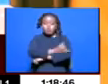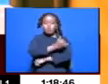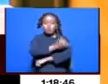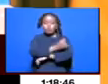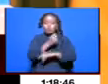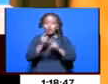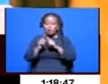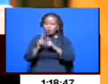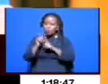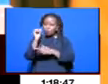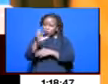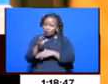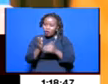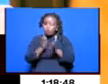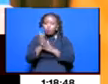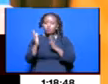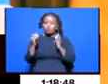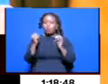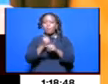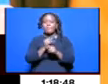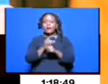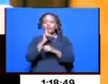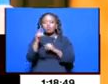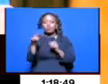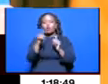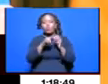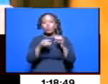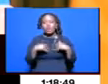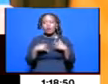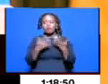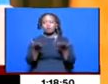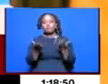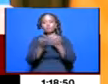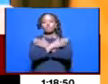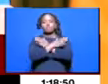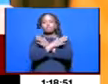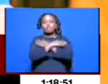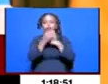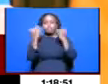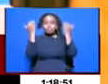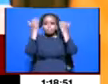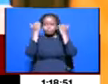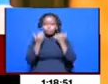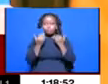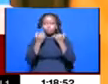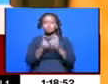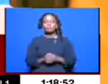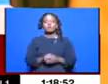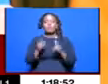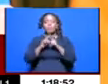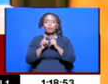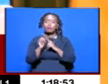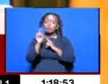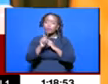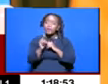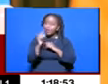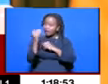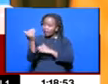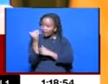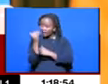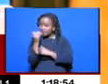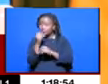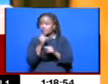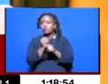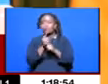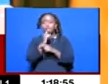by way of amici curiae. And indeed, we who are called upon to adjudicate upon the affairs